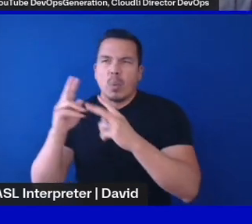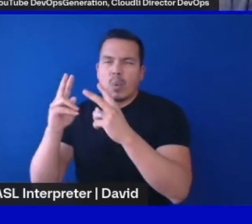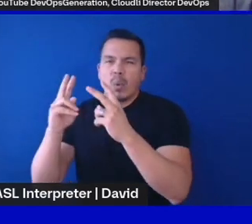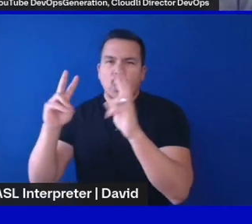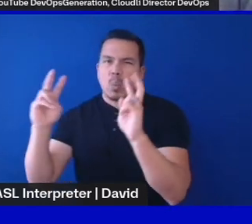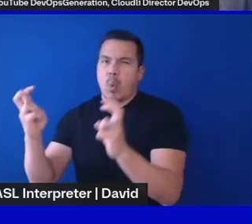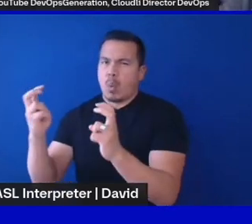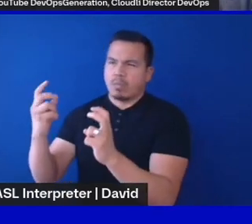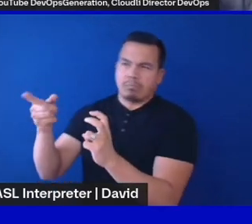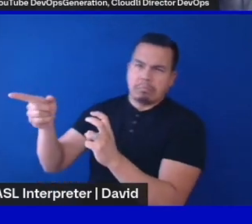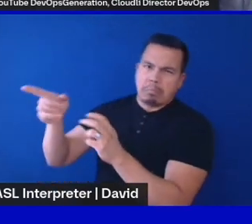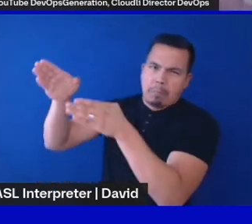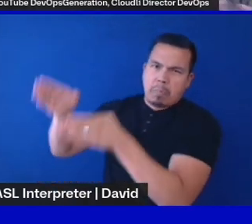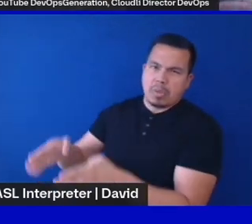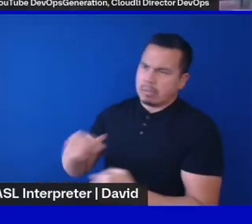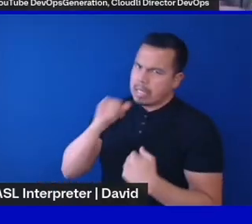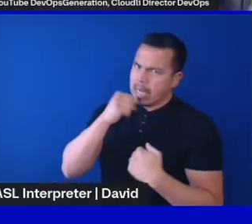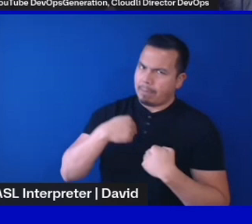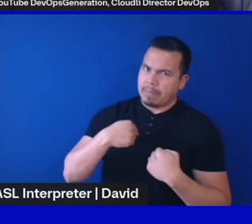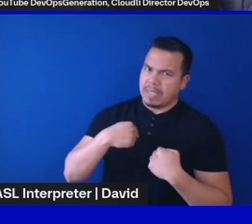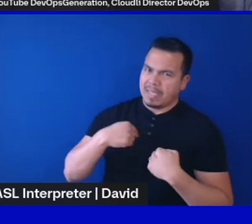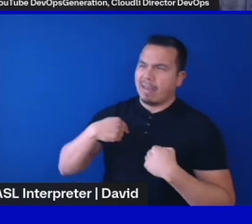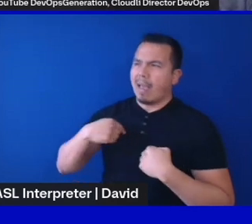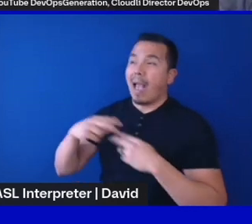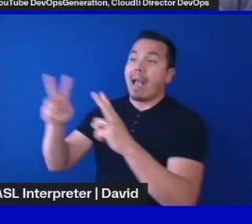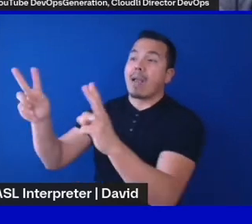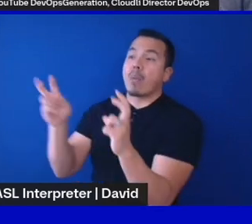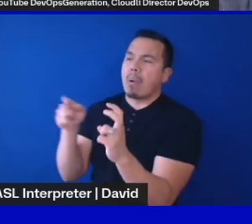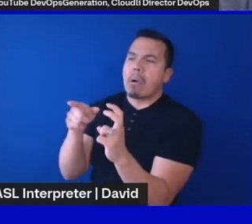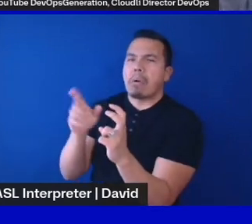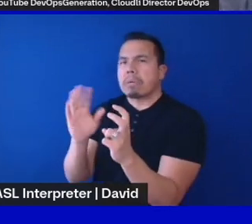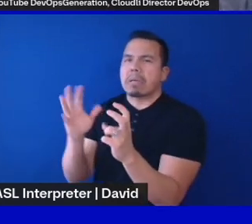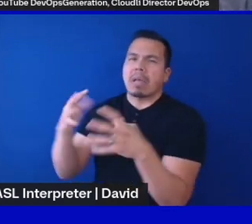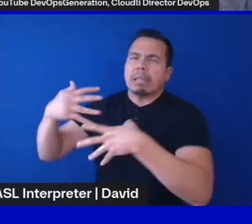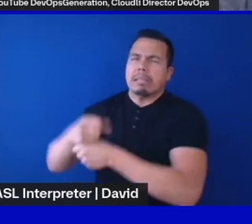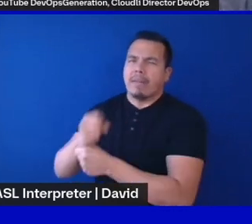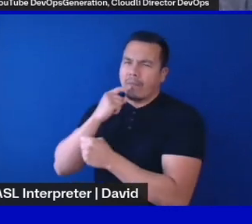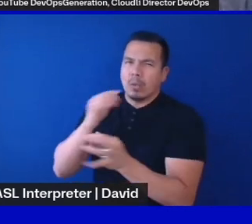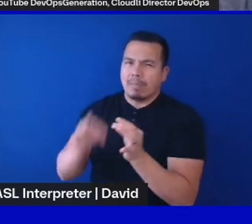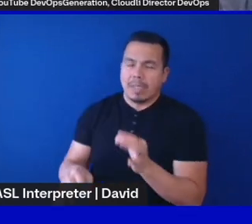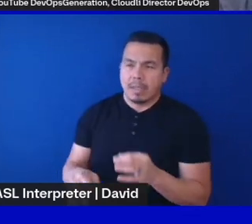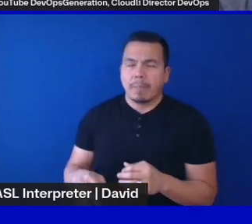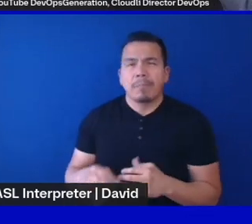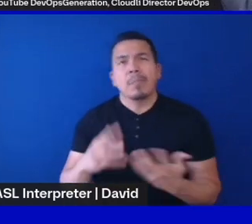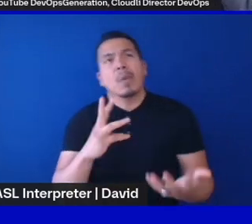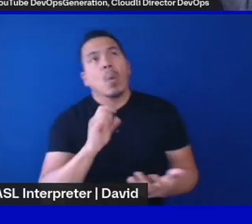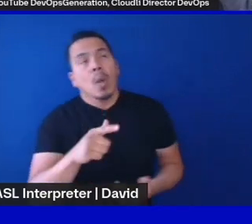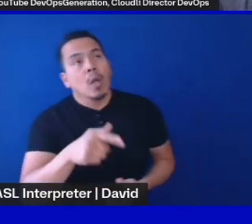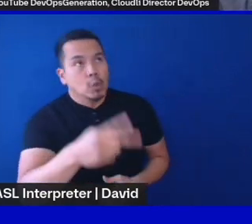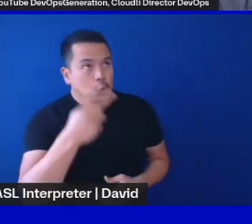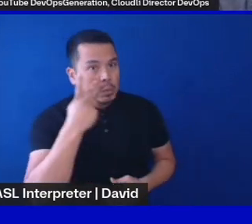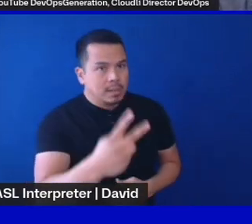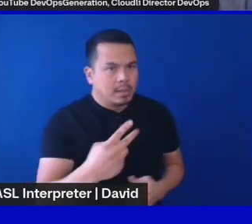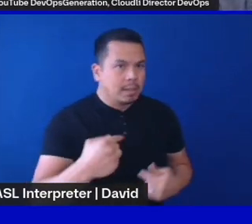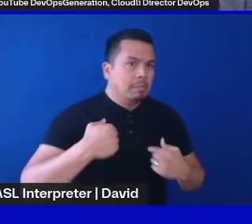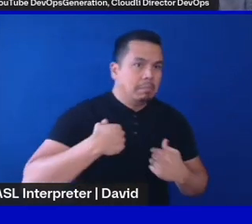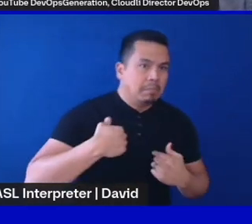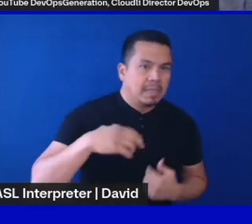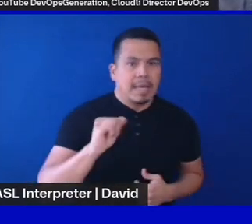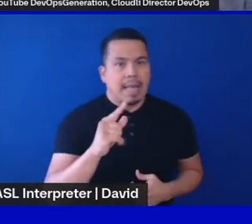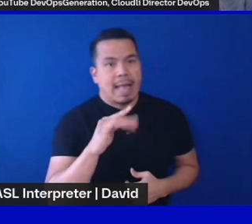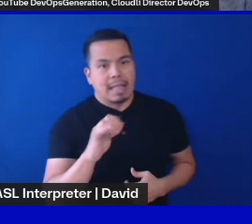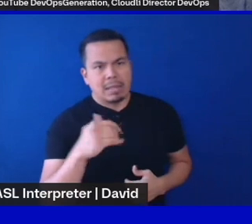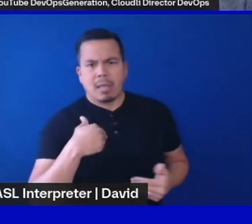This wasn't me, but and it's paraphrased a little bit just for simplicity. Well, you see, I, Alice, go in and install the